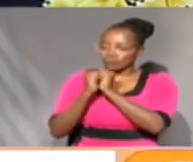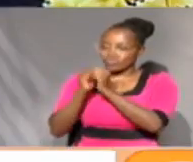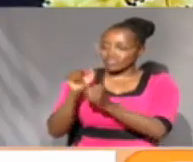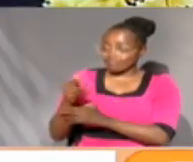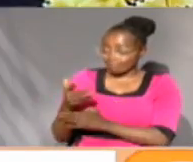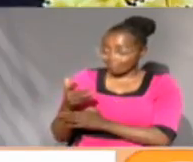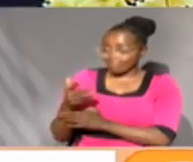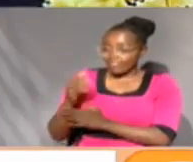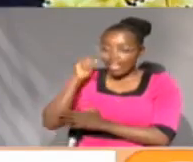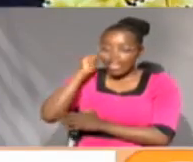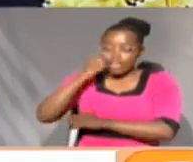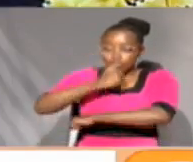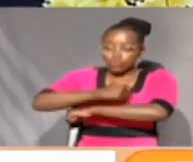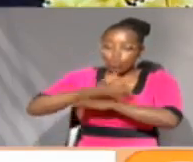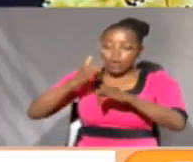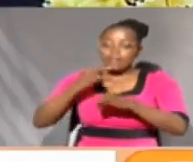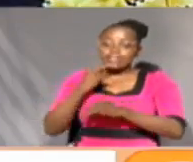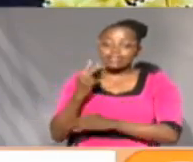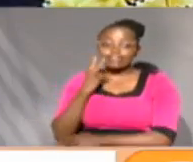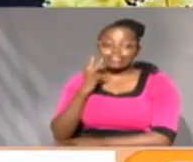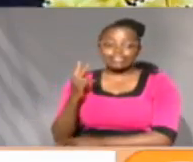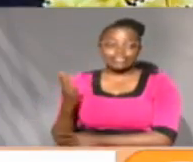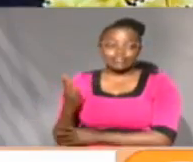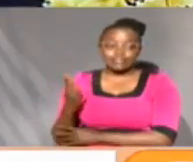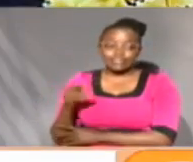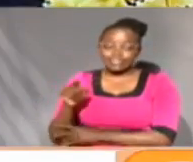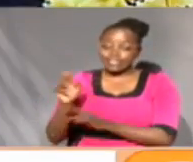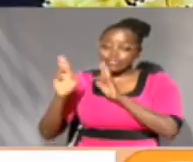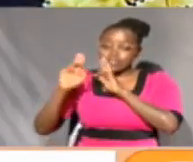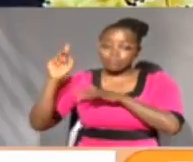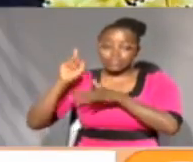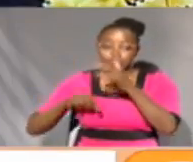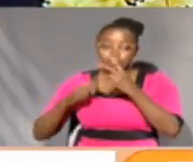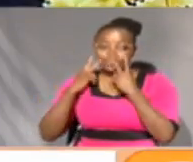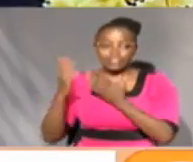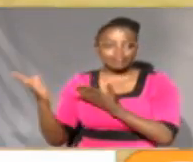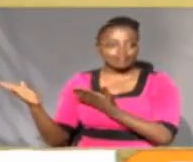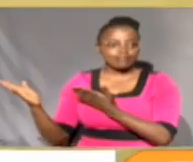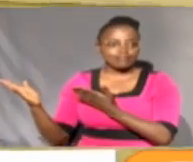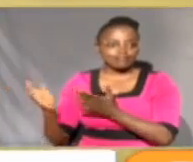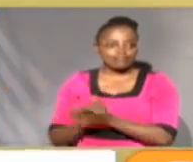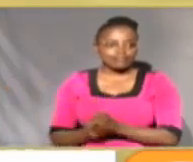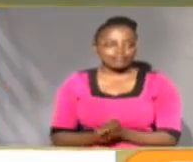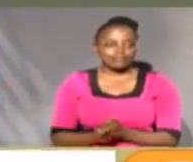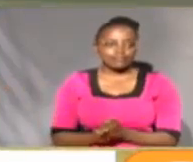player, and here's what he had to report.